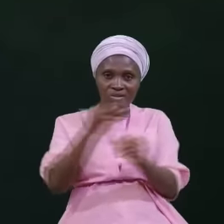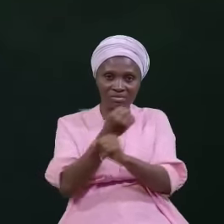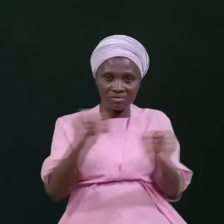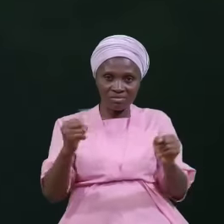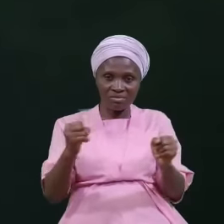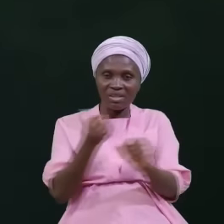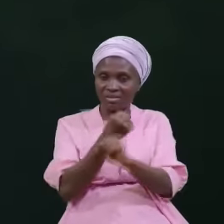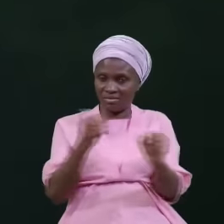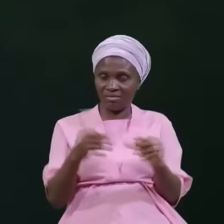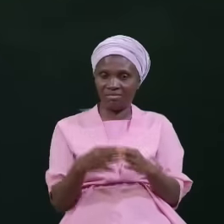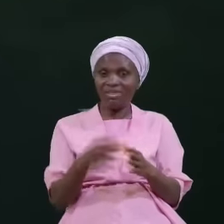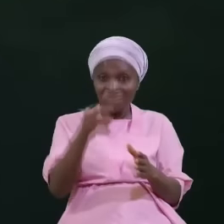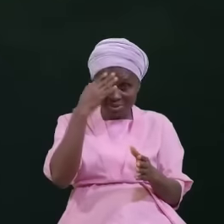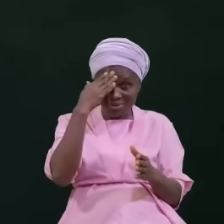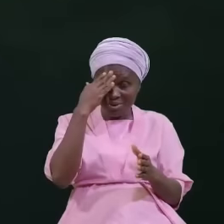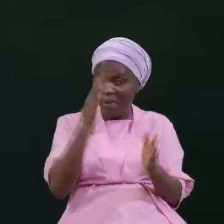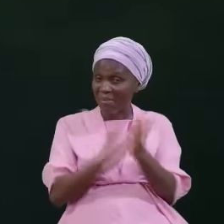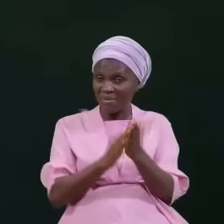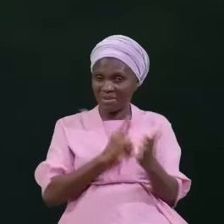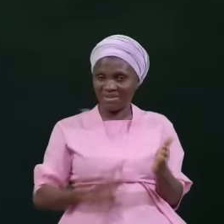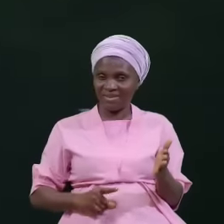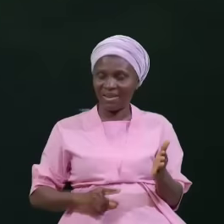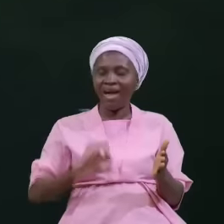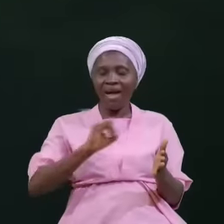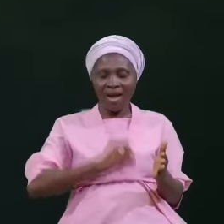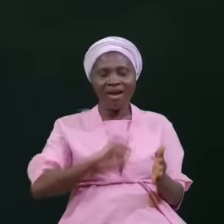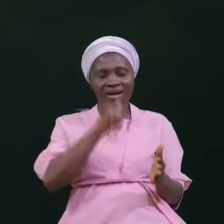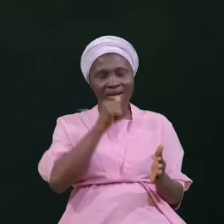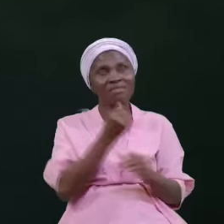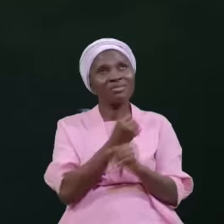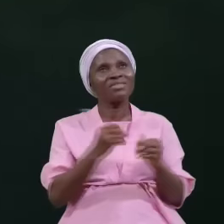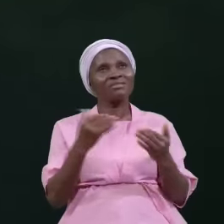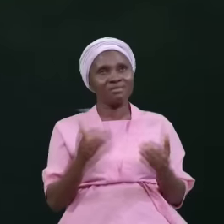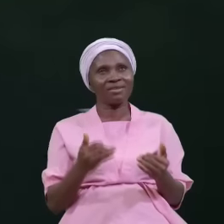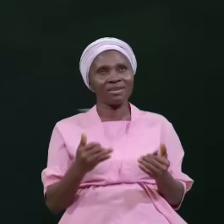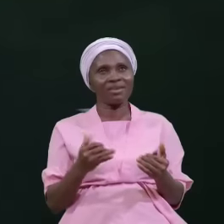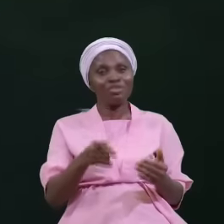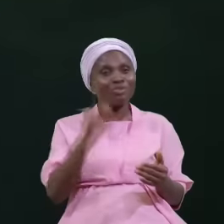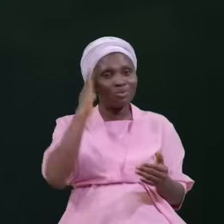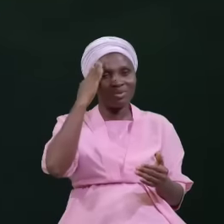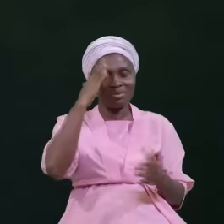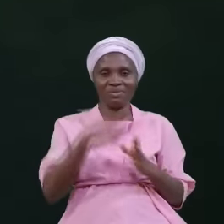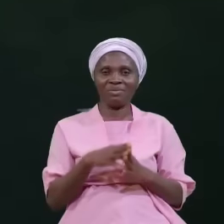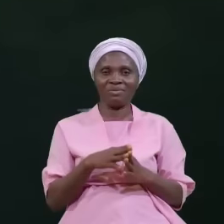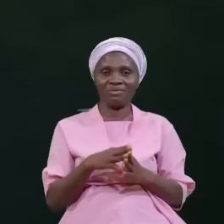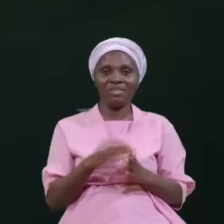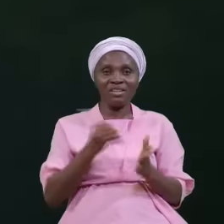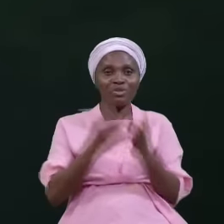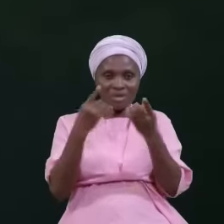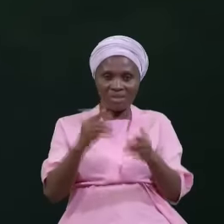the Lord, I am saved. The change, the